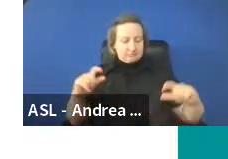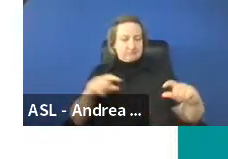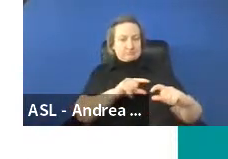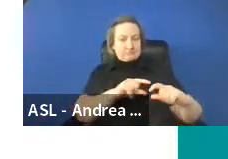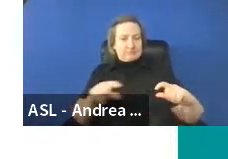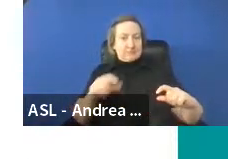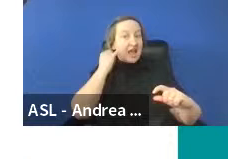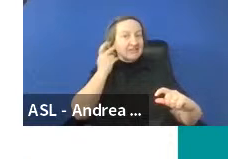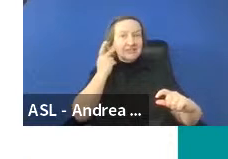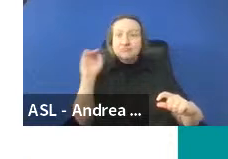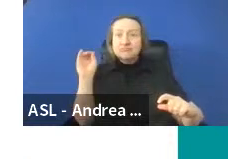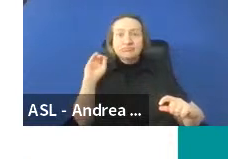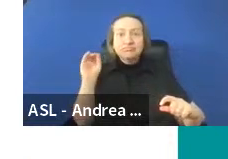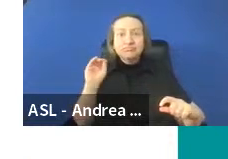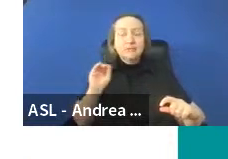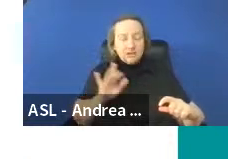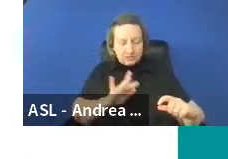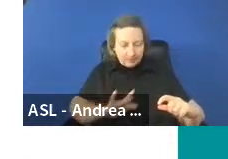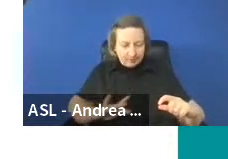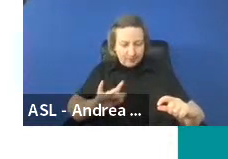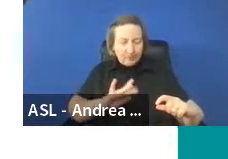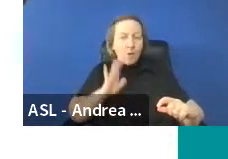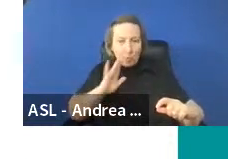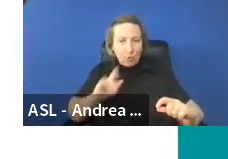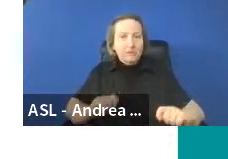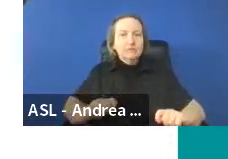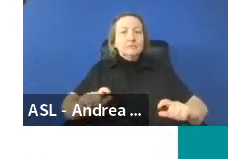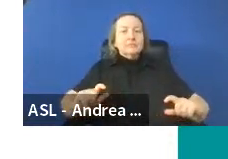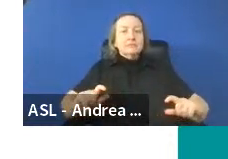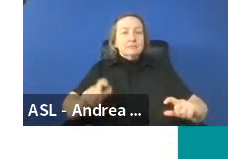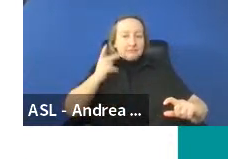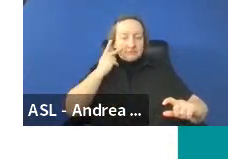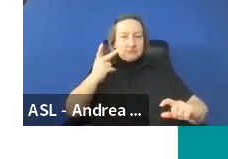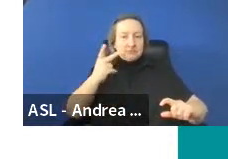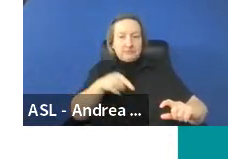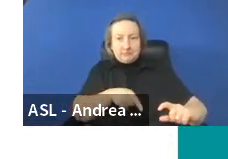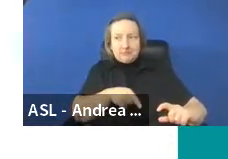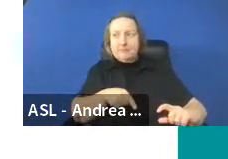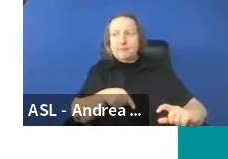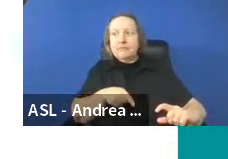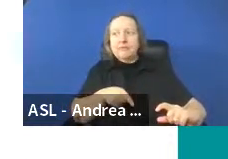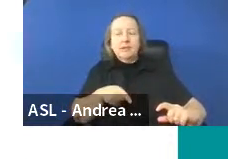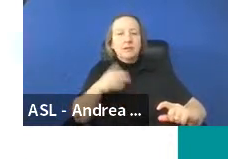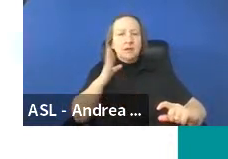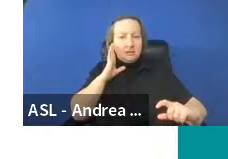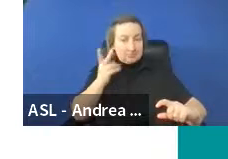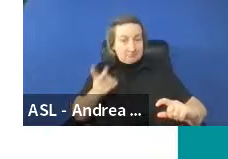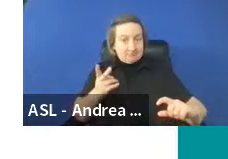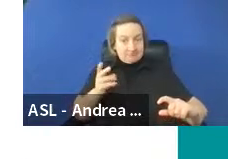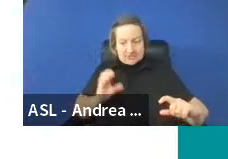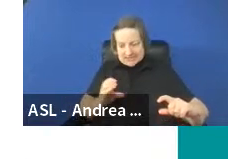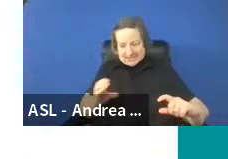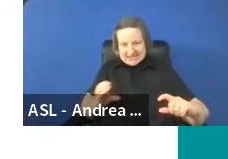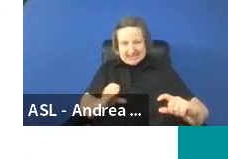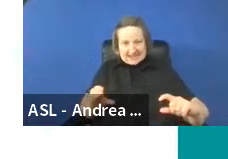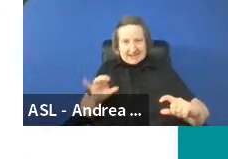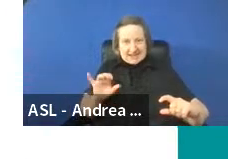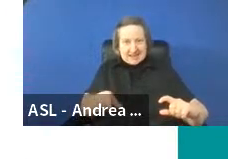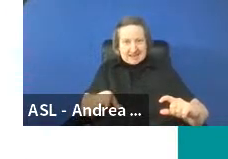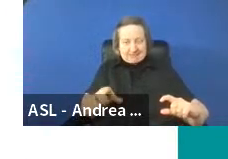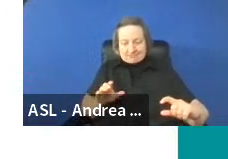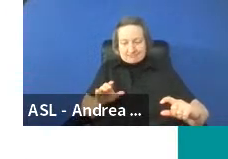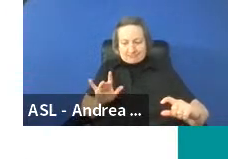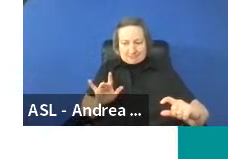see the menu, hover your mouse over the bottom middle of the screen. Click on the CC icon, and a